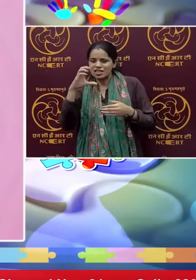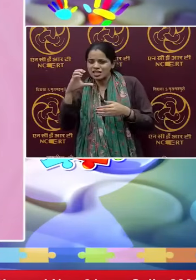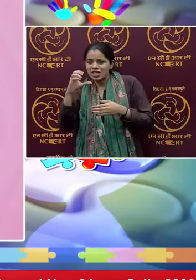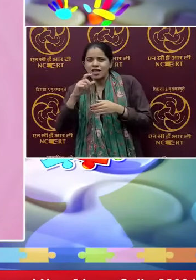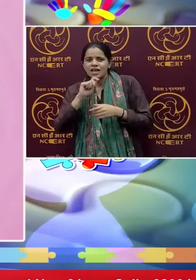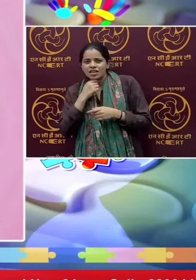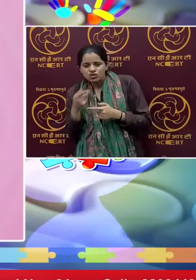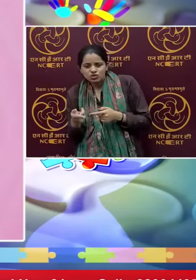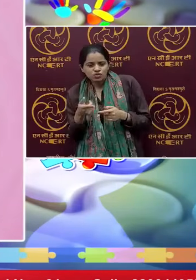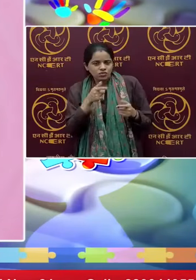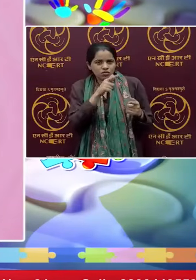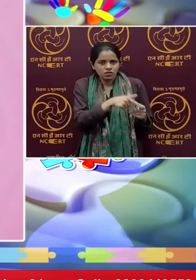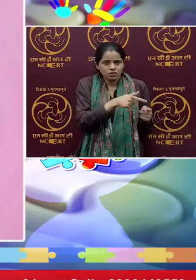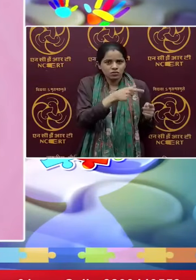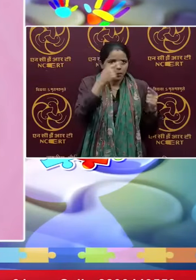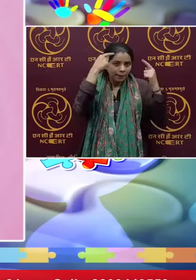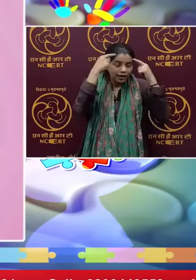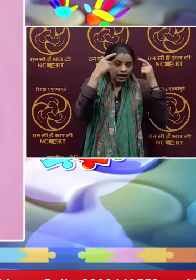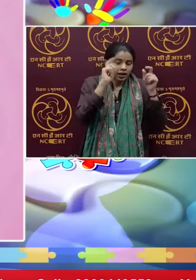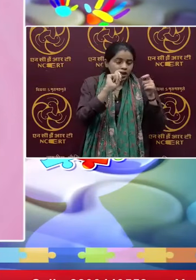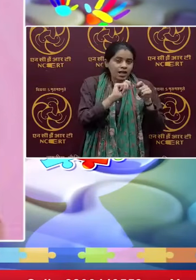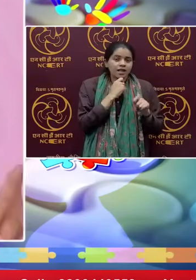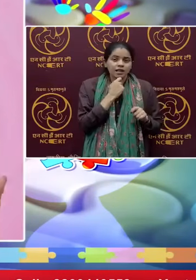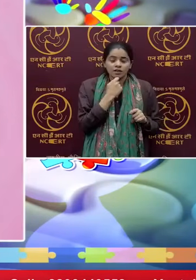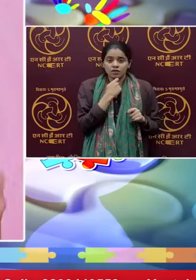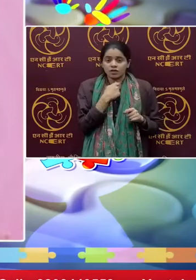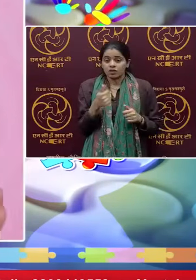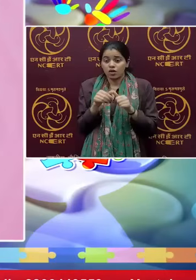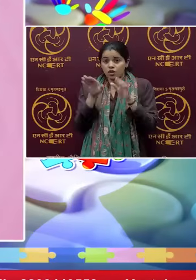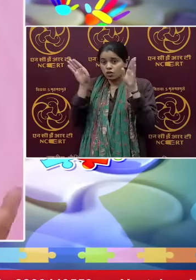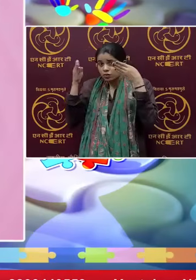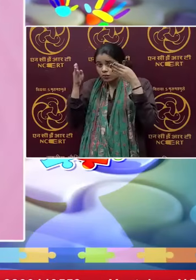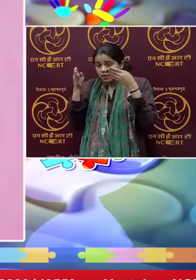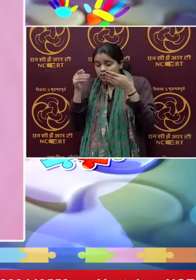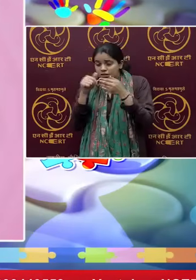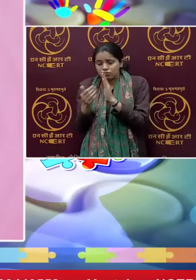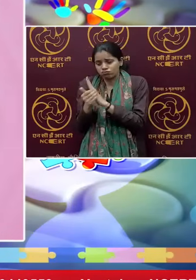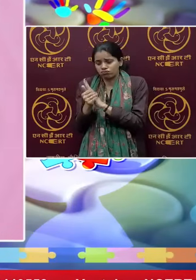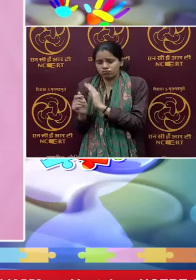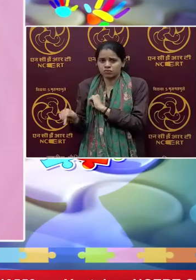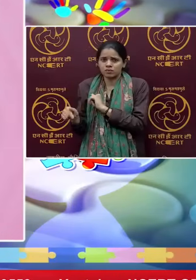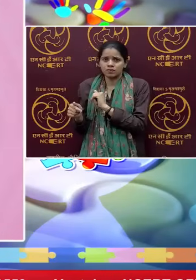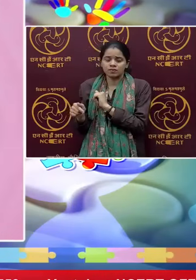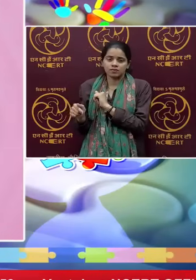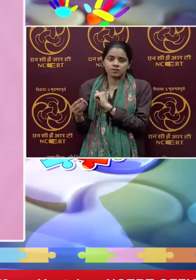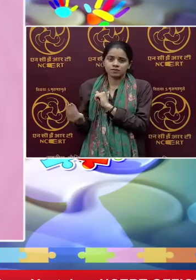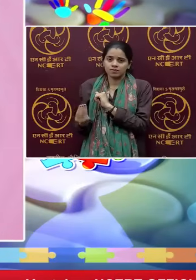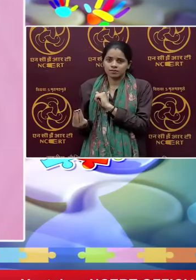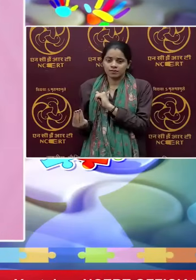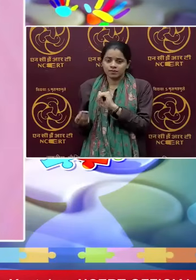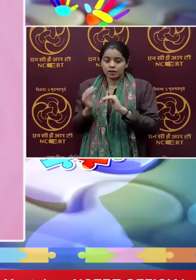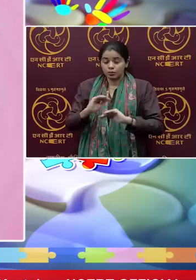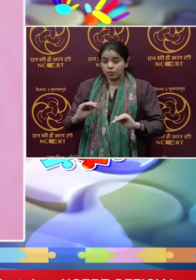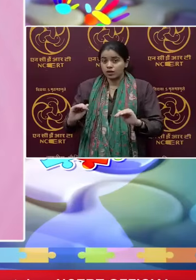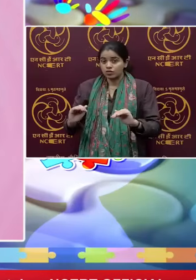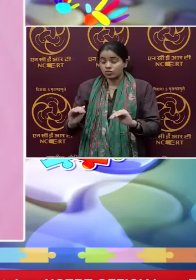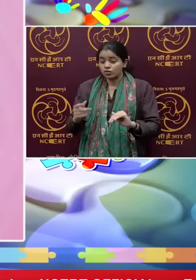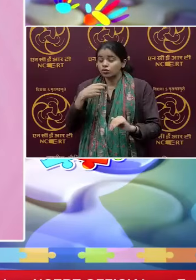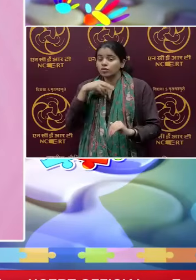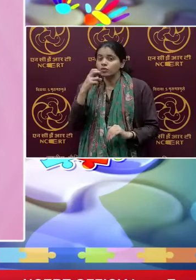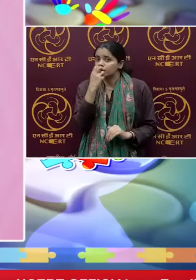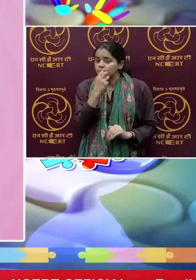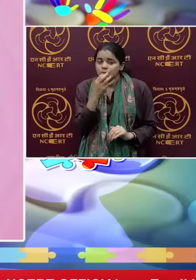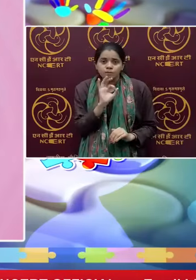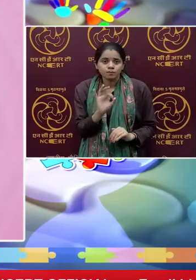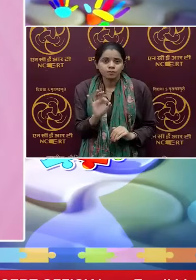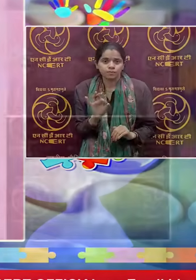people. Autism is marked by very spiky skills. So you could have a kid who has no speech,